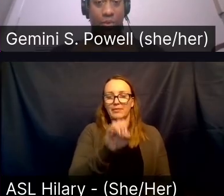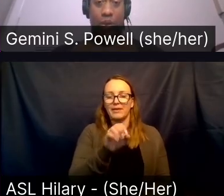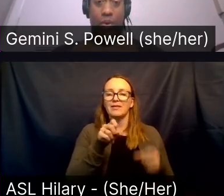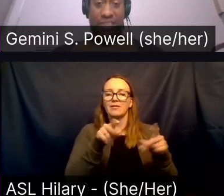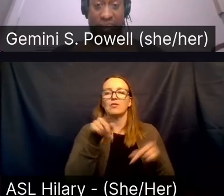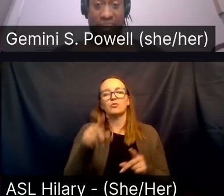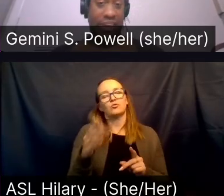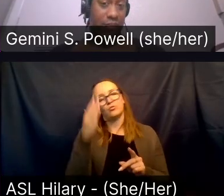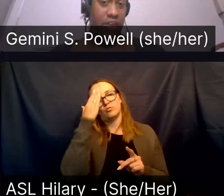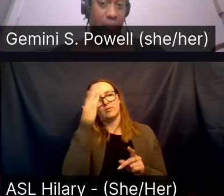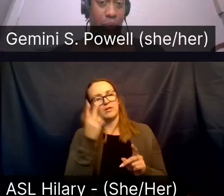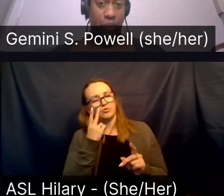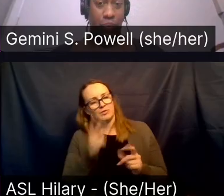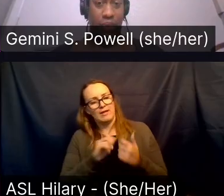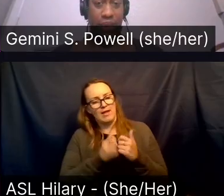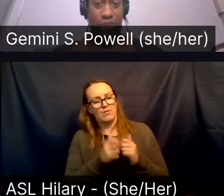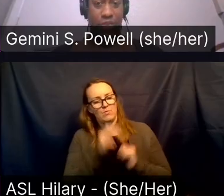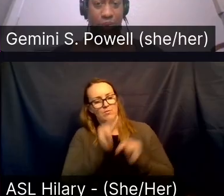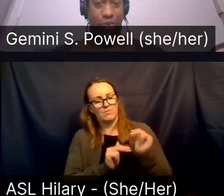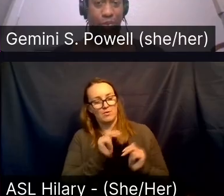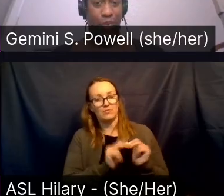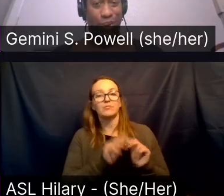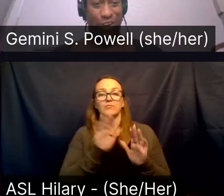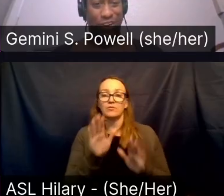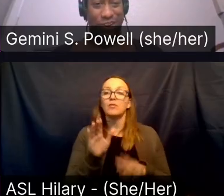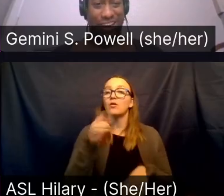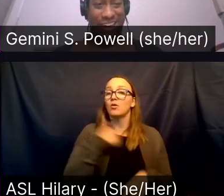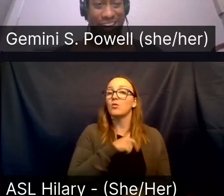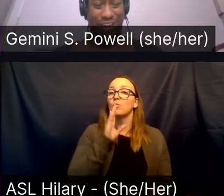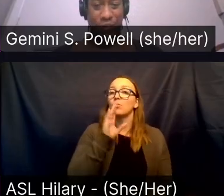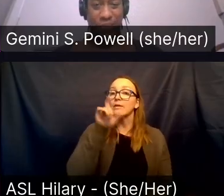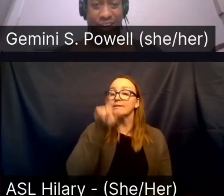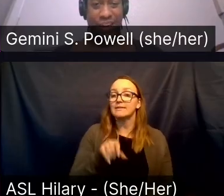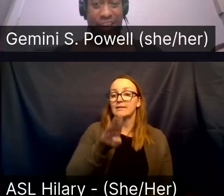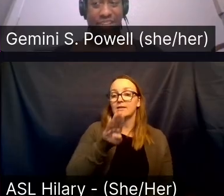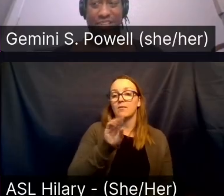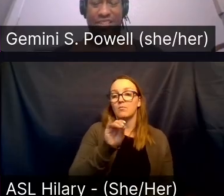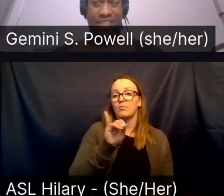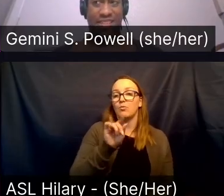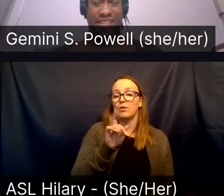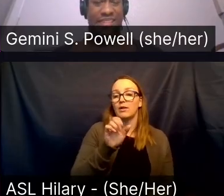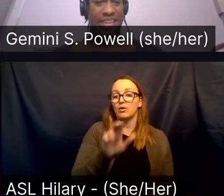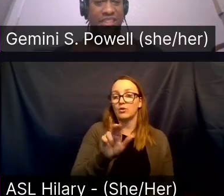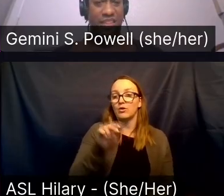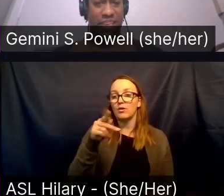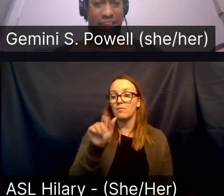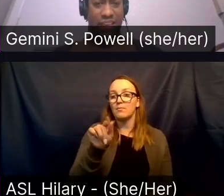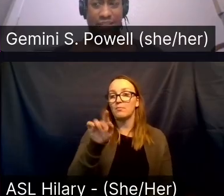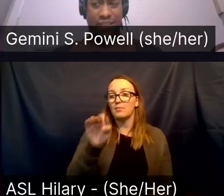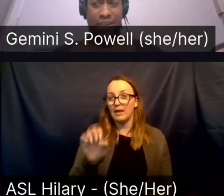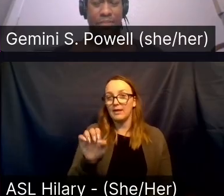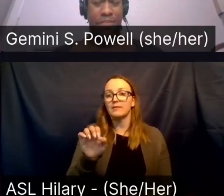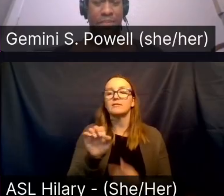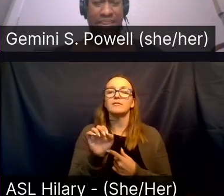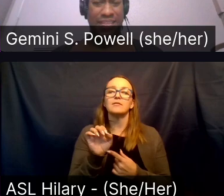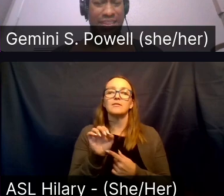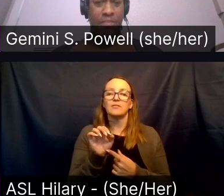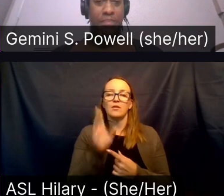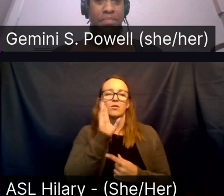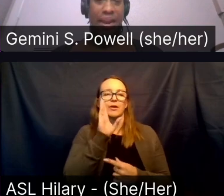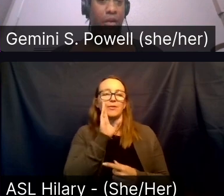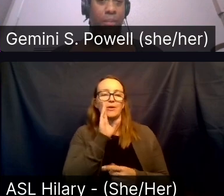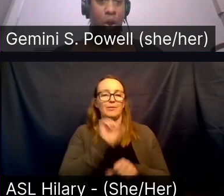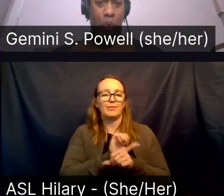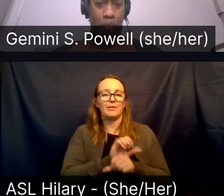Beyond that, we're going to need a boilerplate, which we will work on creating here. And that's just essentially the